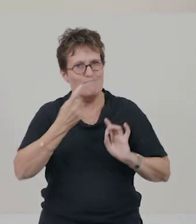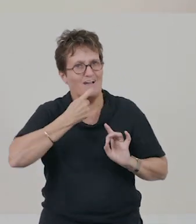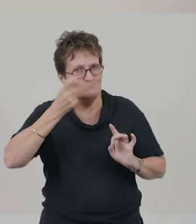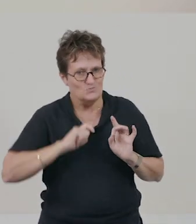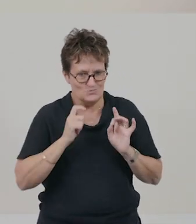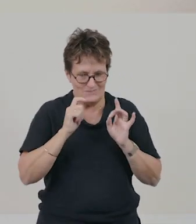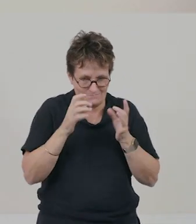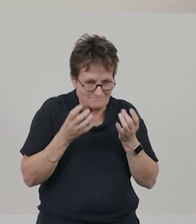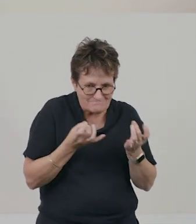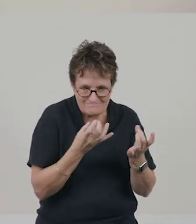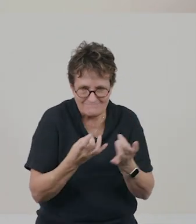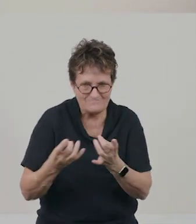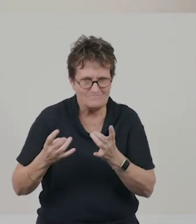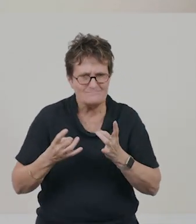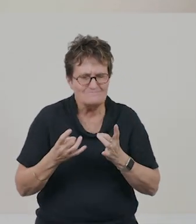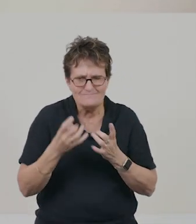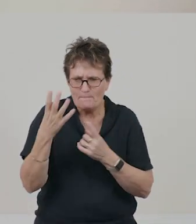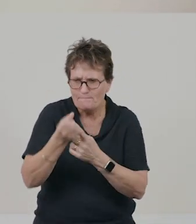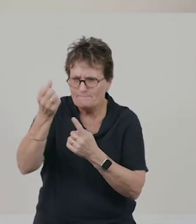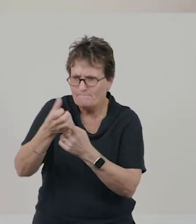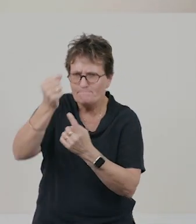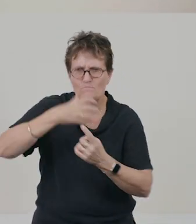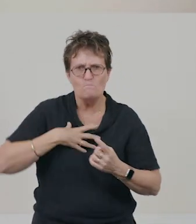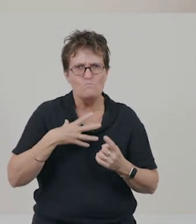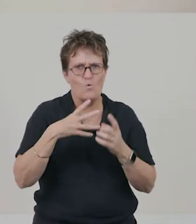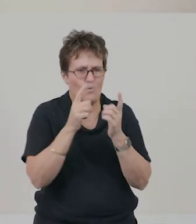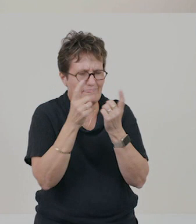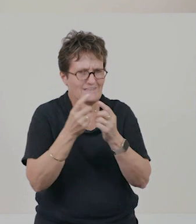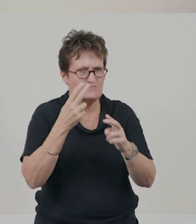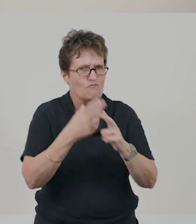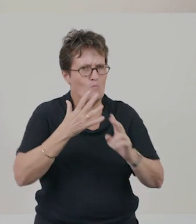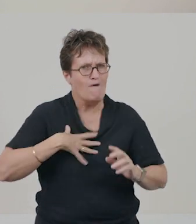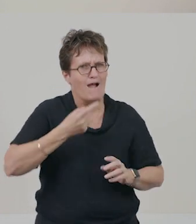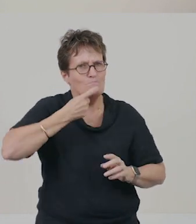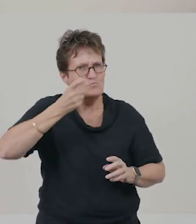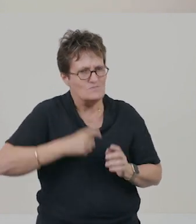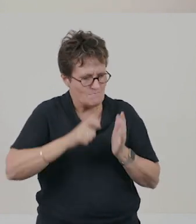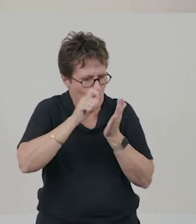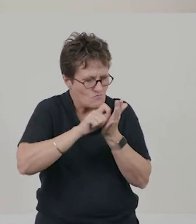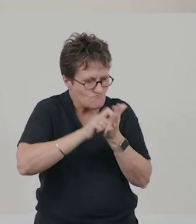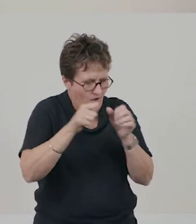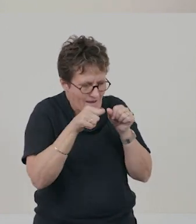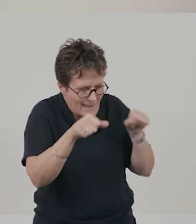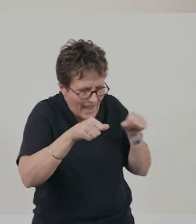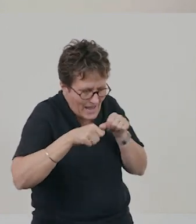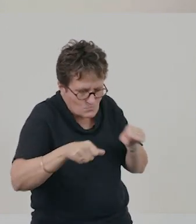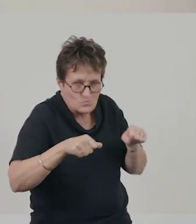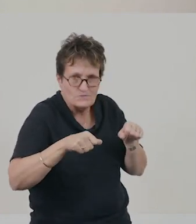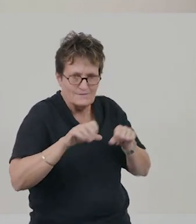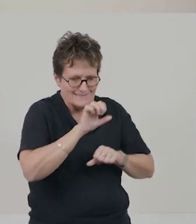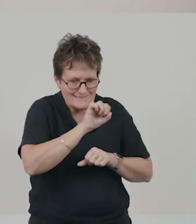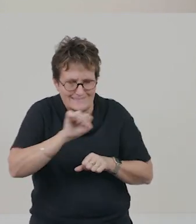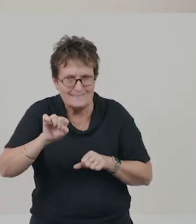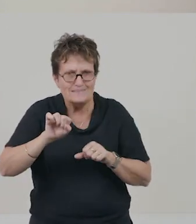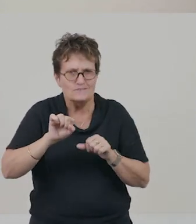starting to come together. I'm going to find some more objects for my museum and write labels and sentences